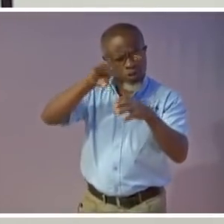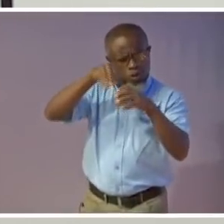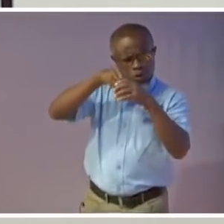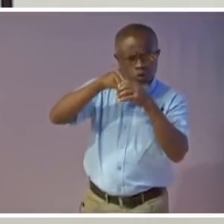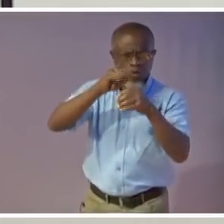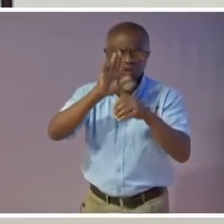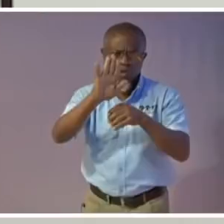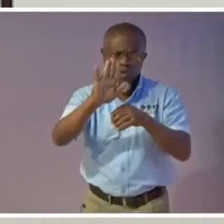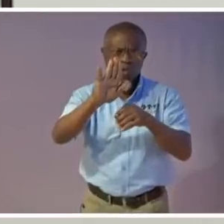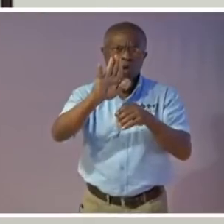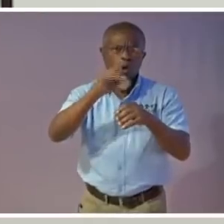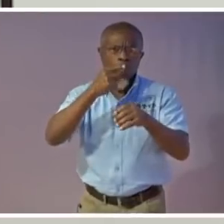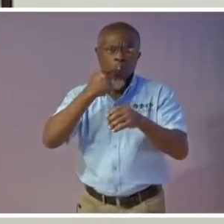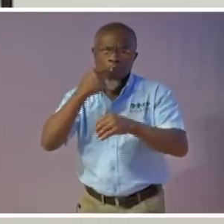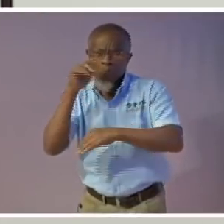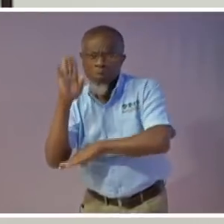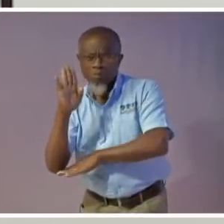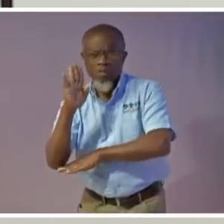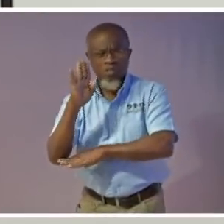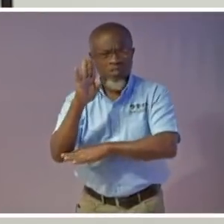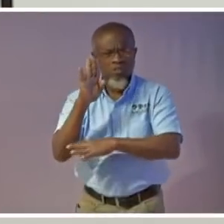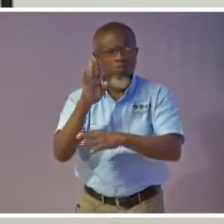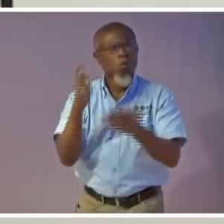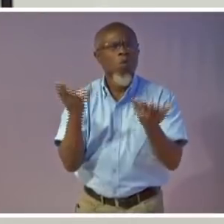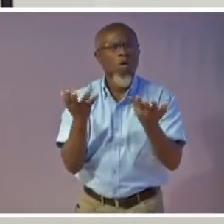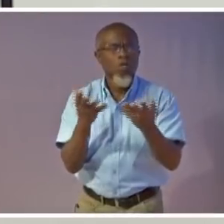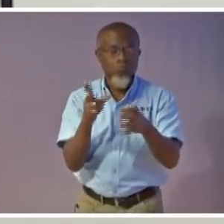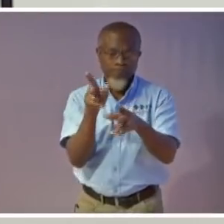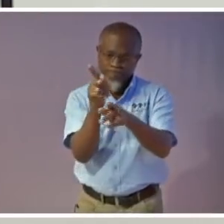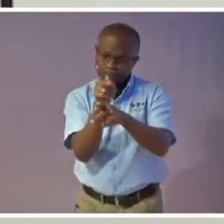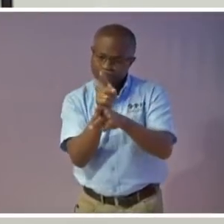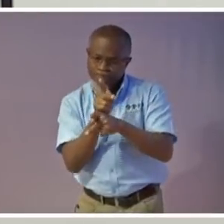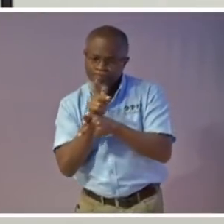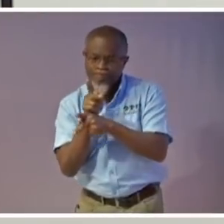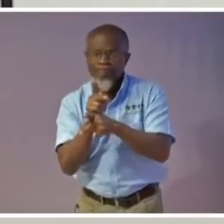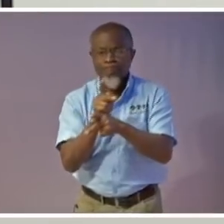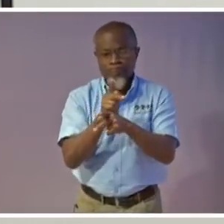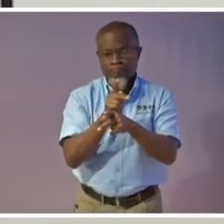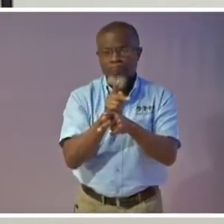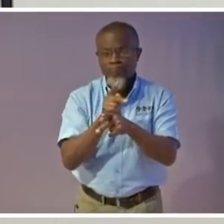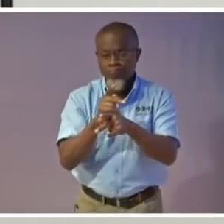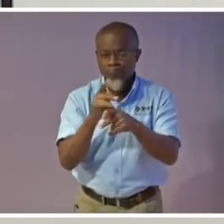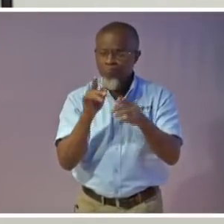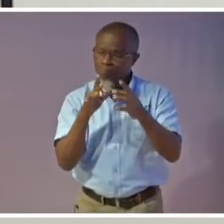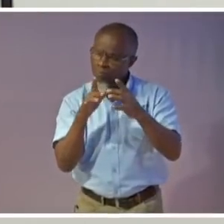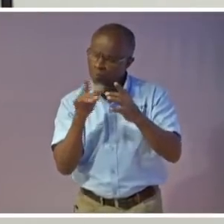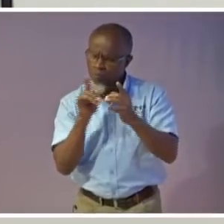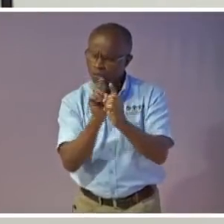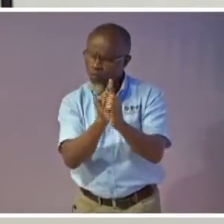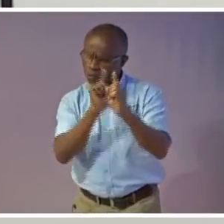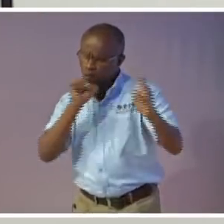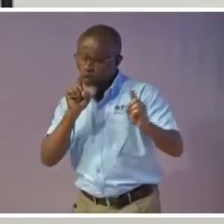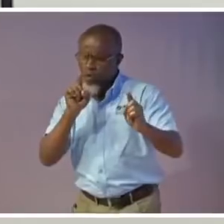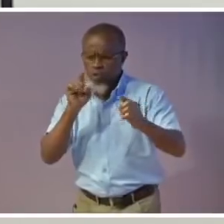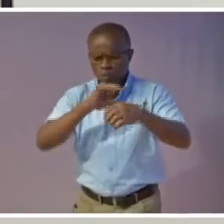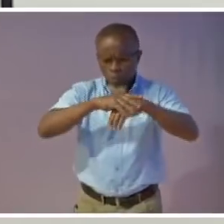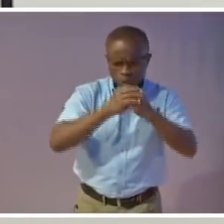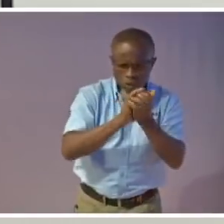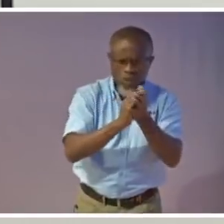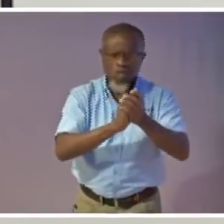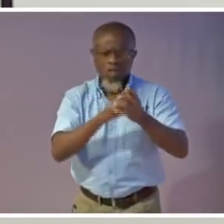resolution to practice the health guidance by wearing your mask, washing your hands, social distancing,